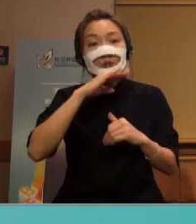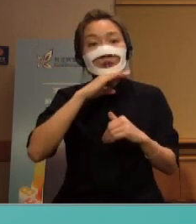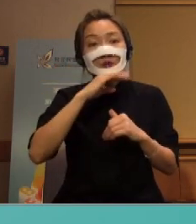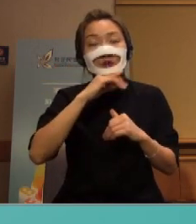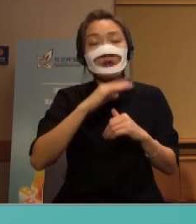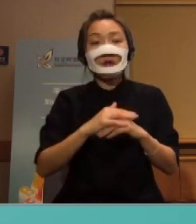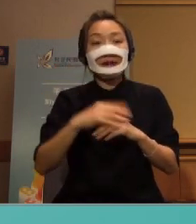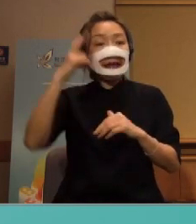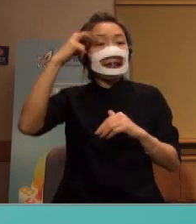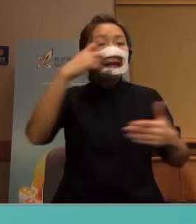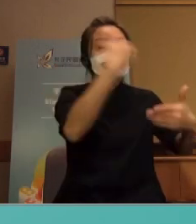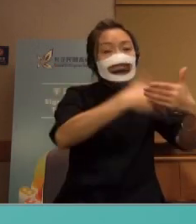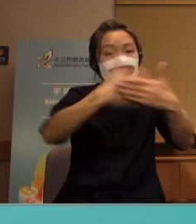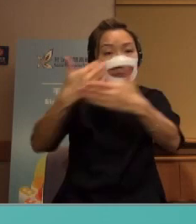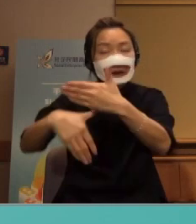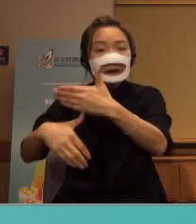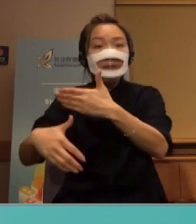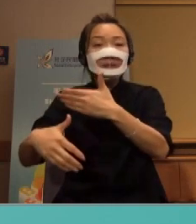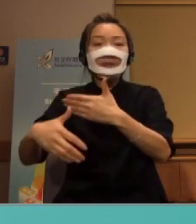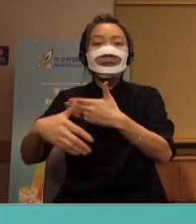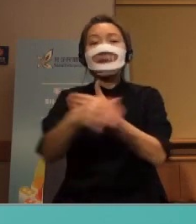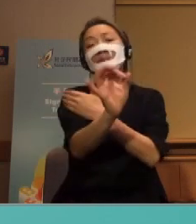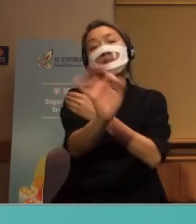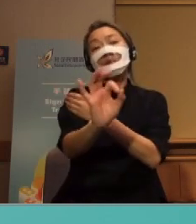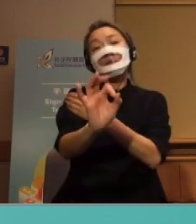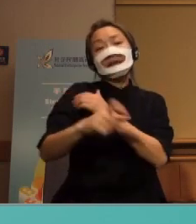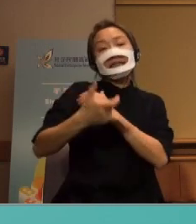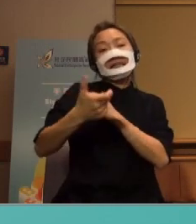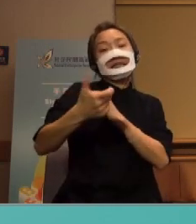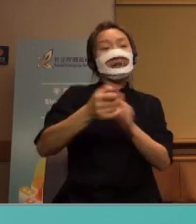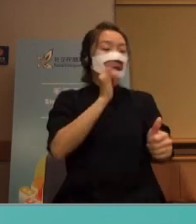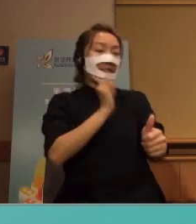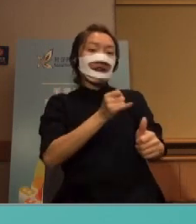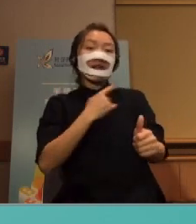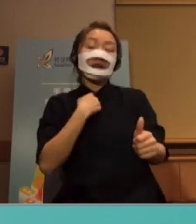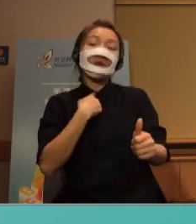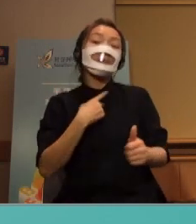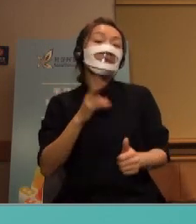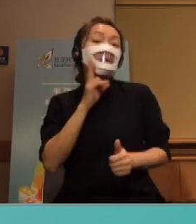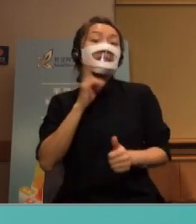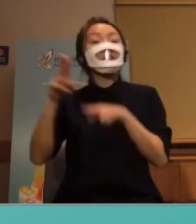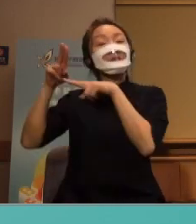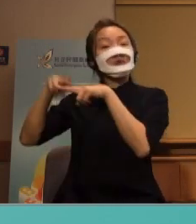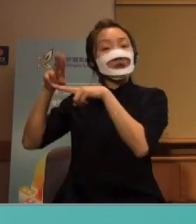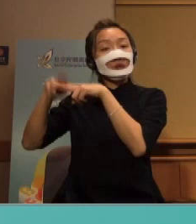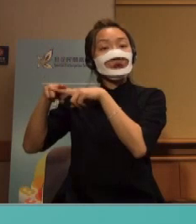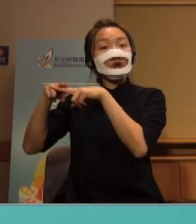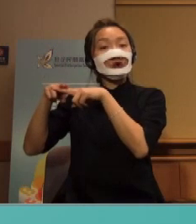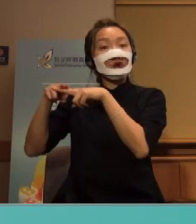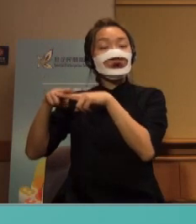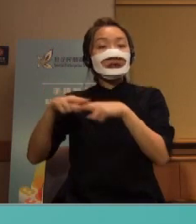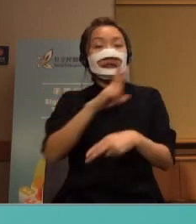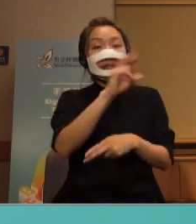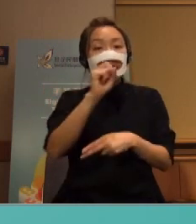today it's about a $260 billion market. It's quite big. China actually launched a compliance carbon market in June last year, and it governs 40% of Chinese